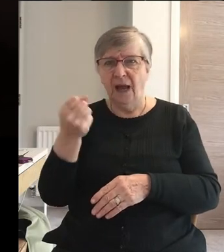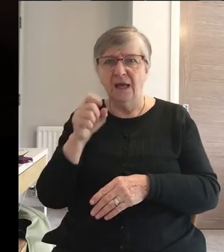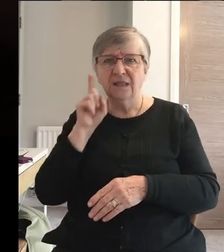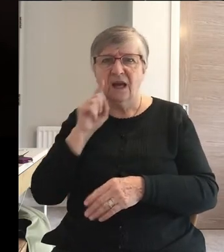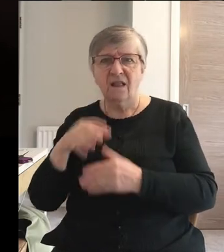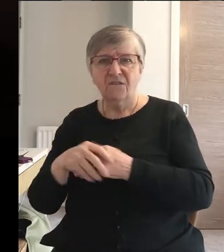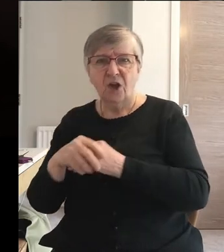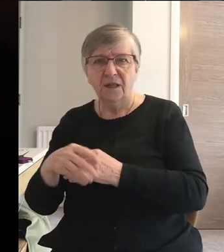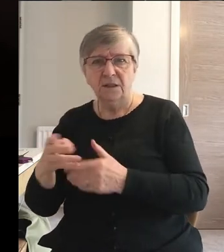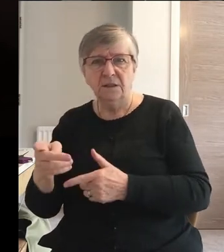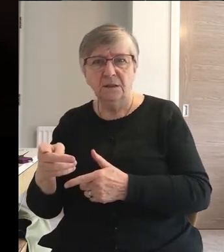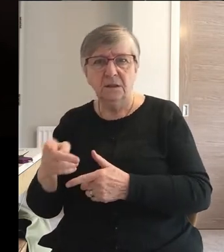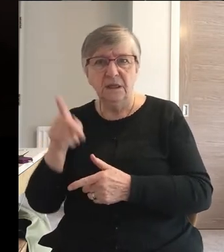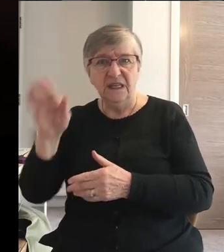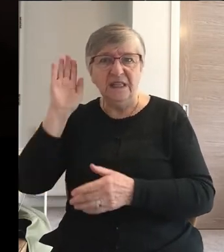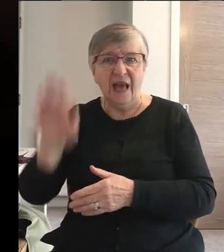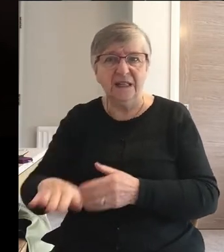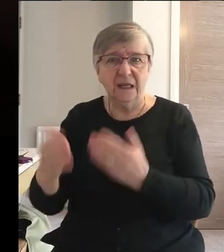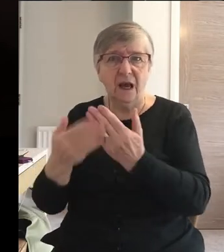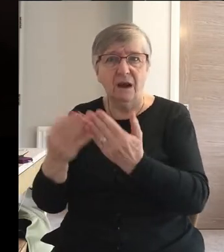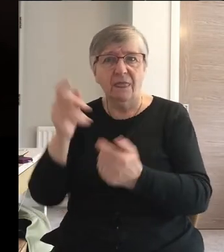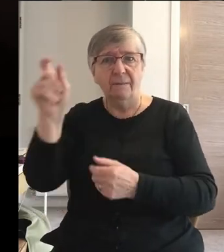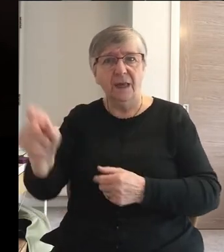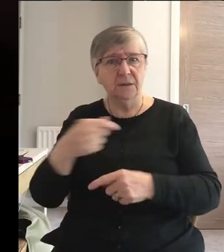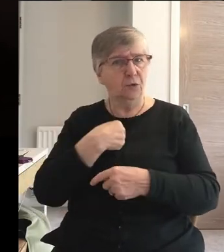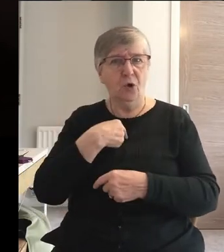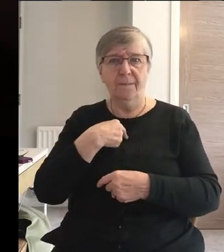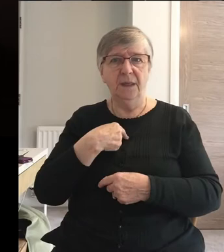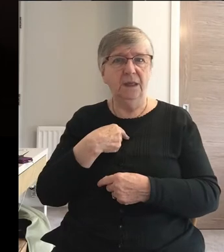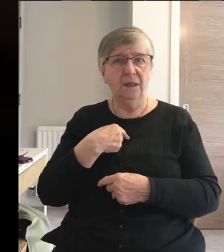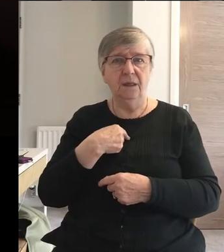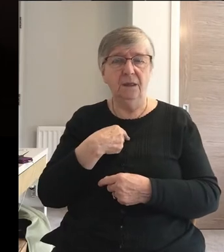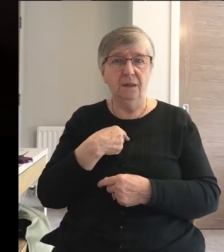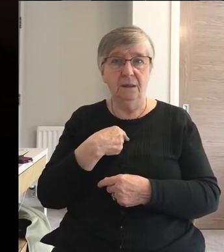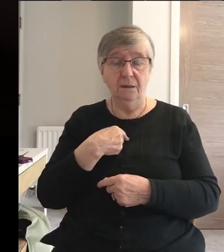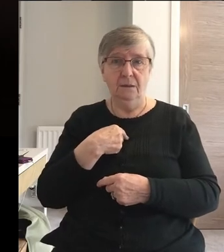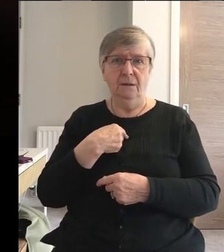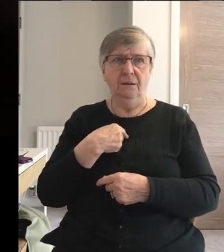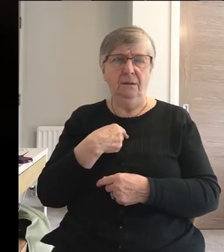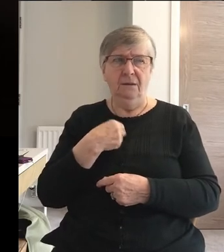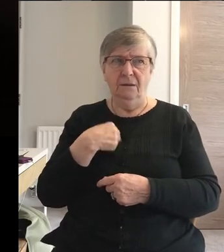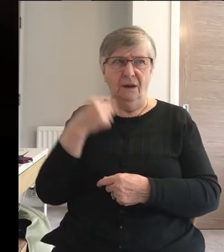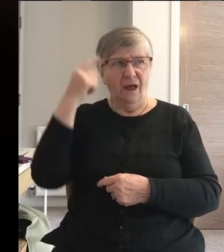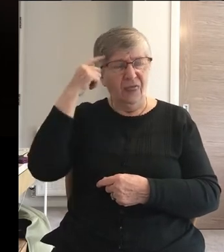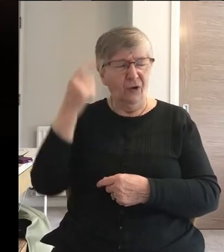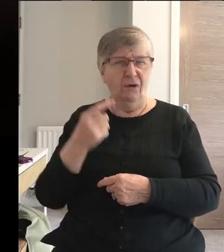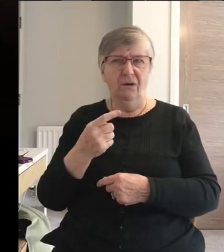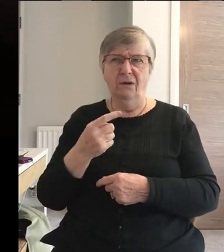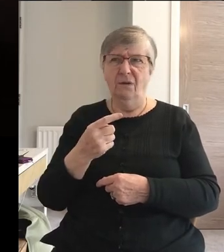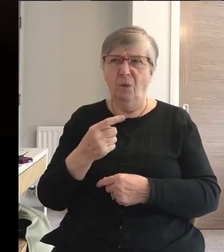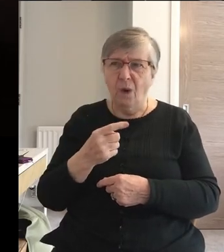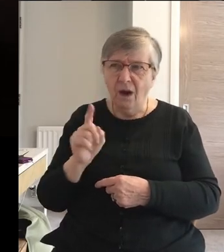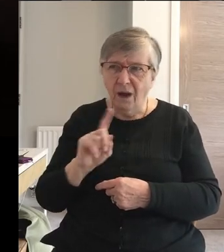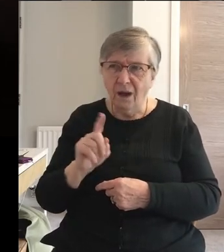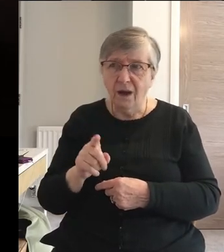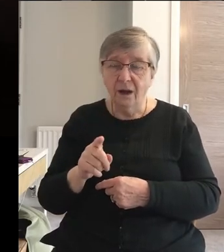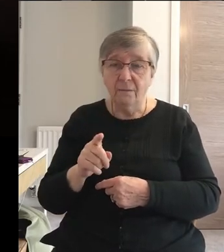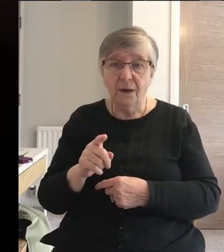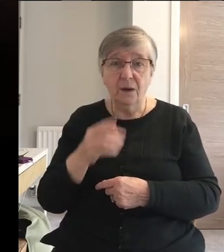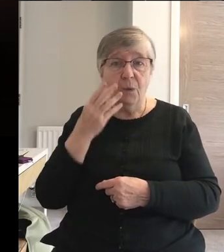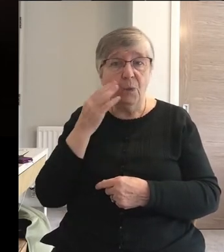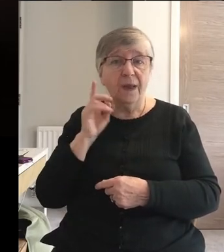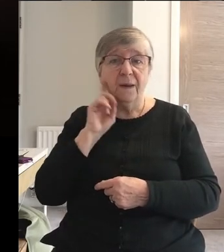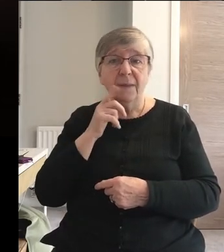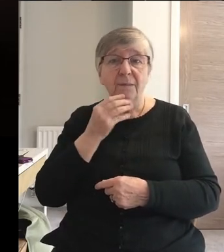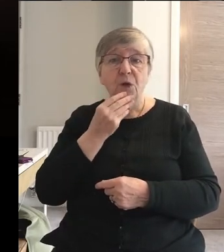somebody else. Is he hitting somebody else and not me? Took me a while just to get my head around that. But you see, when people are used